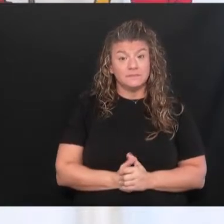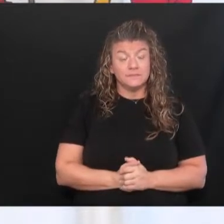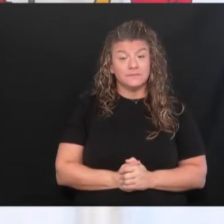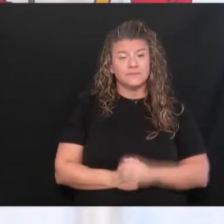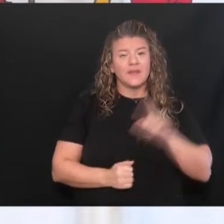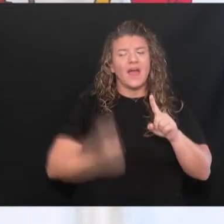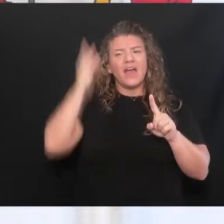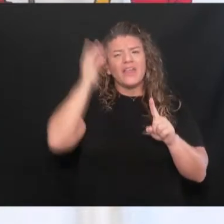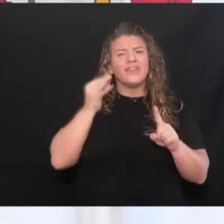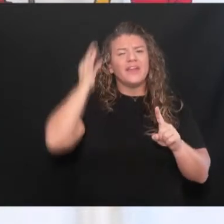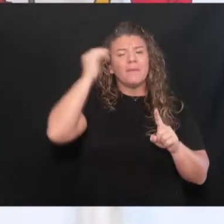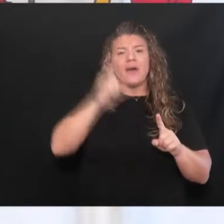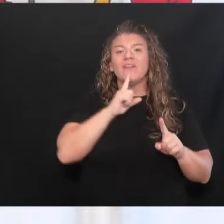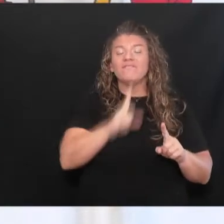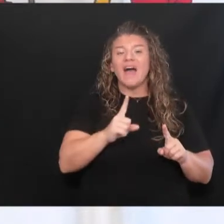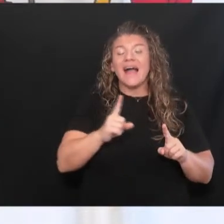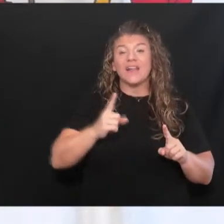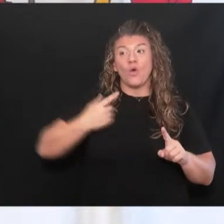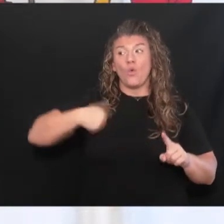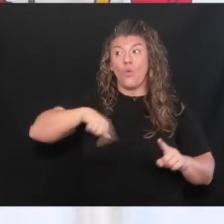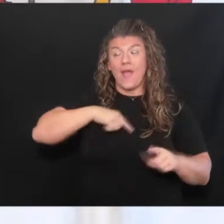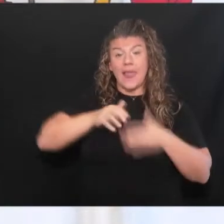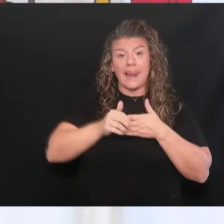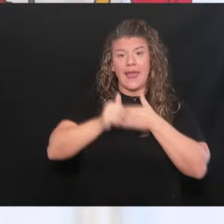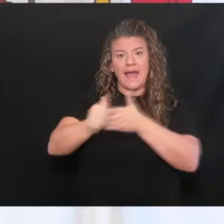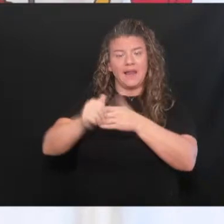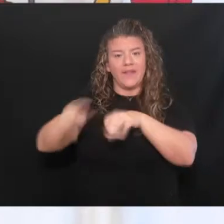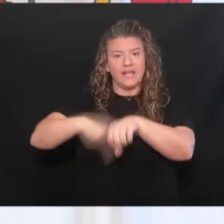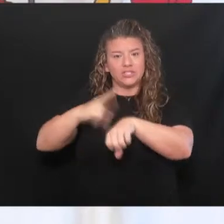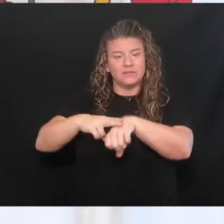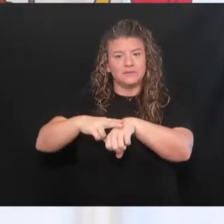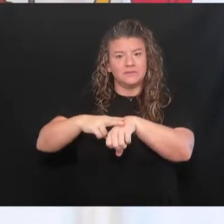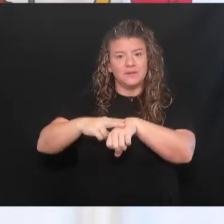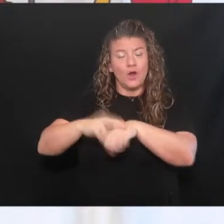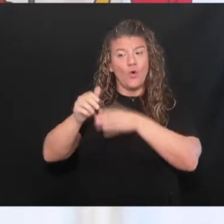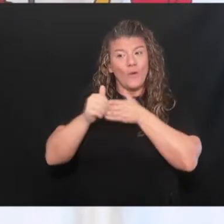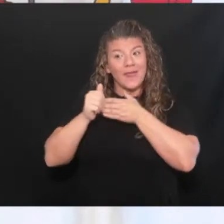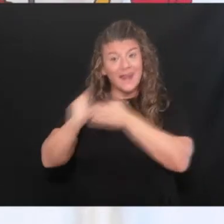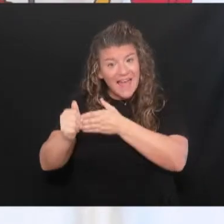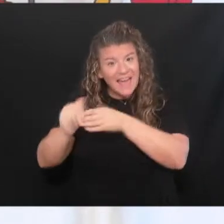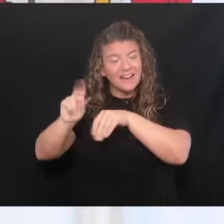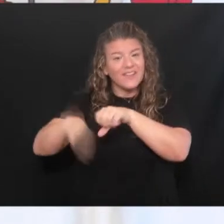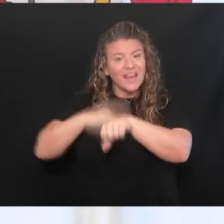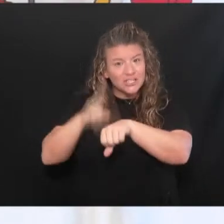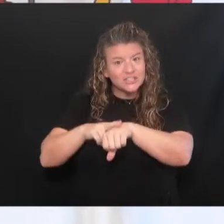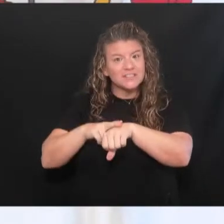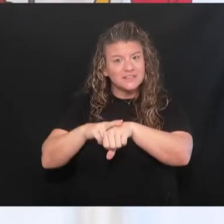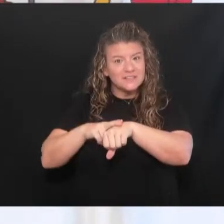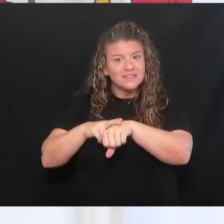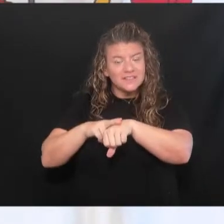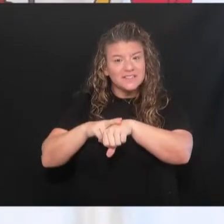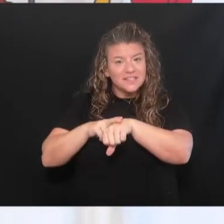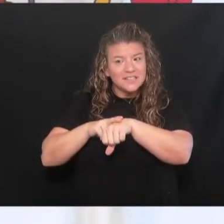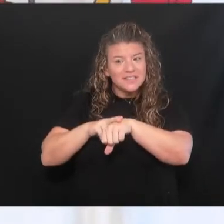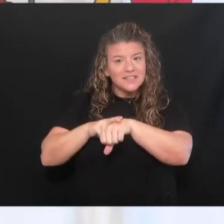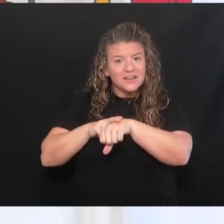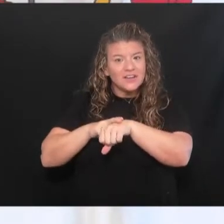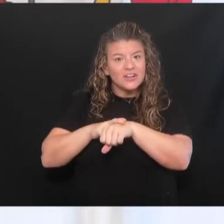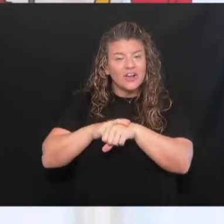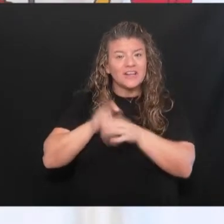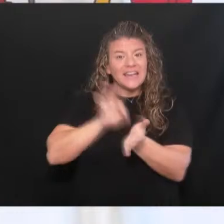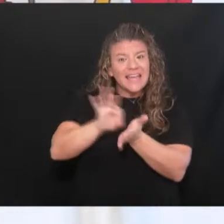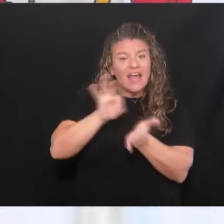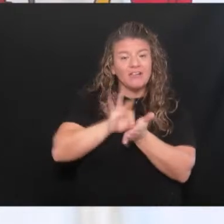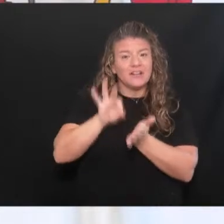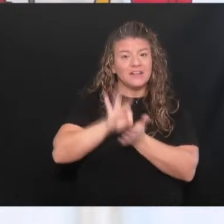Think about the fact that we led the nation. We led the nation in getting counted in the